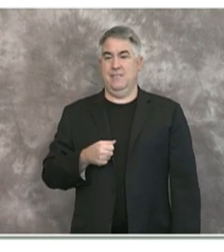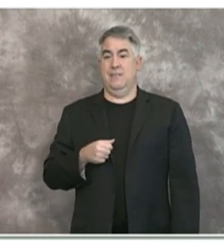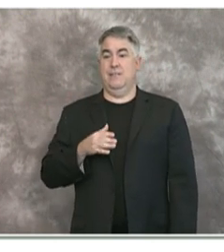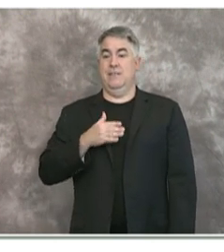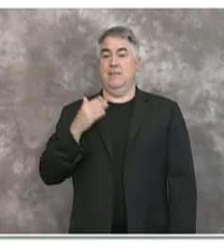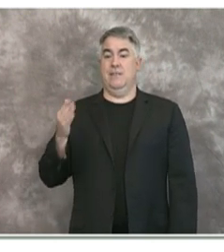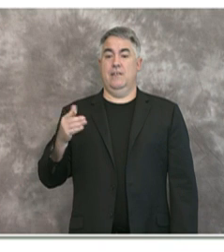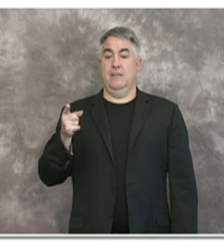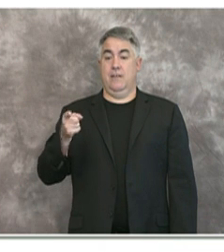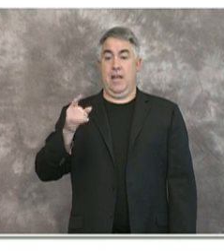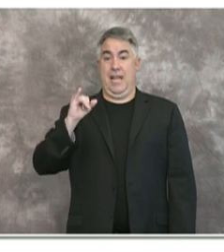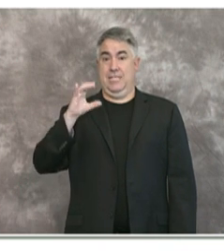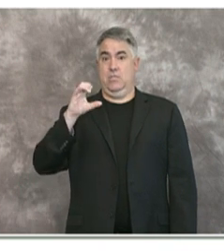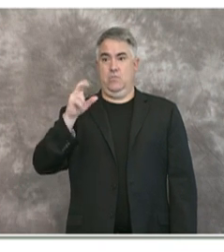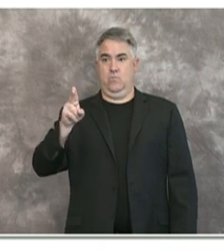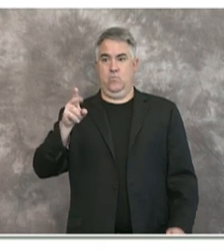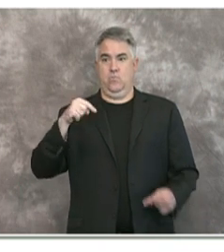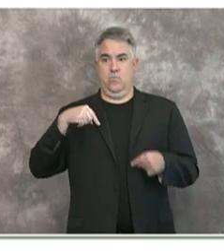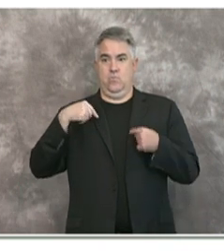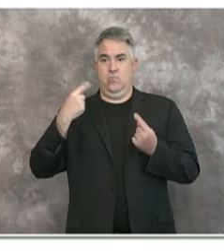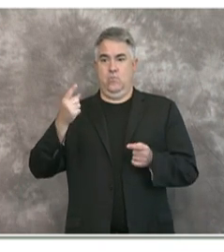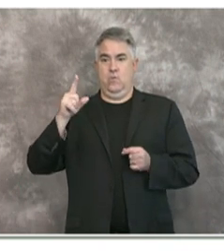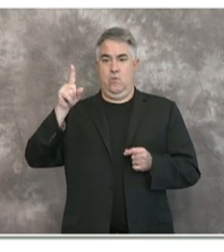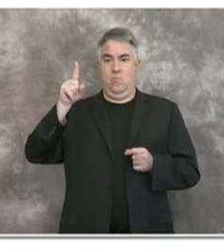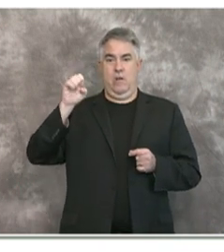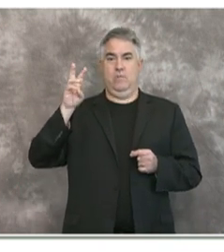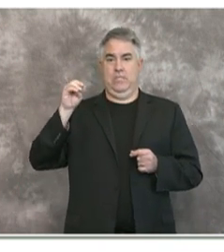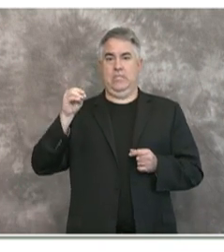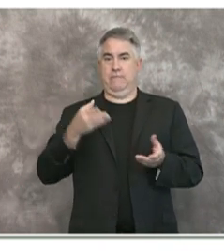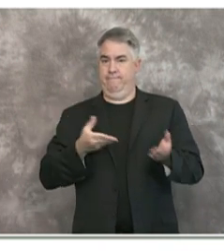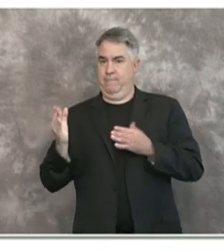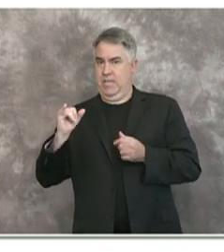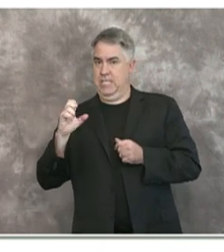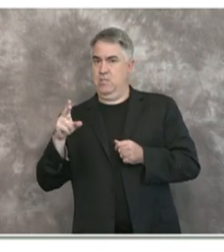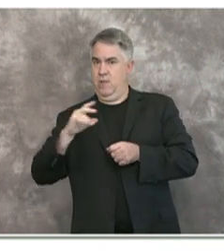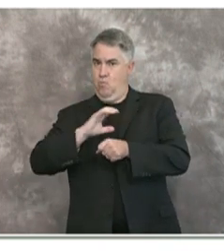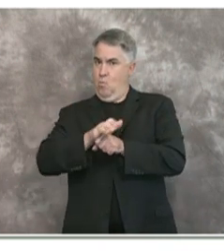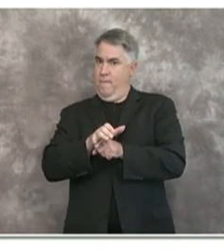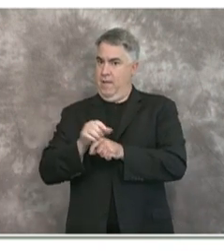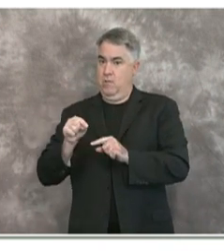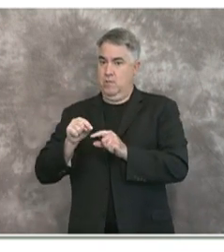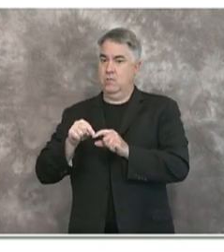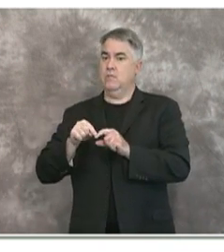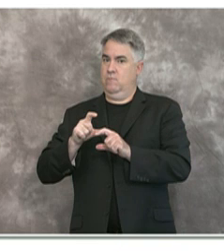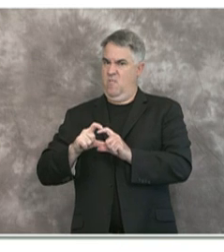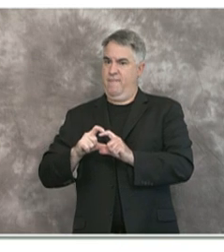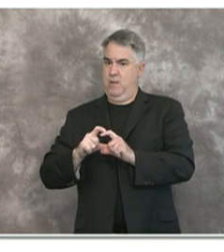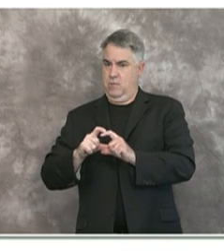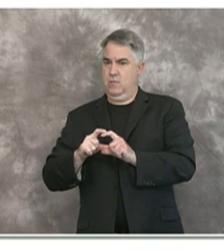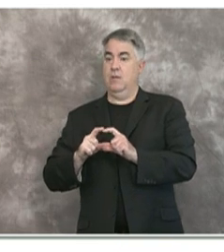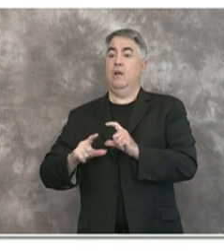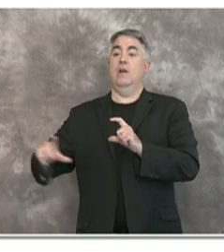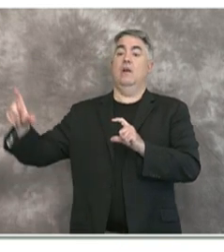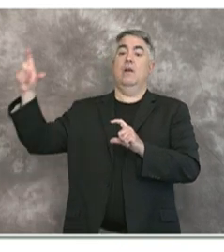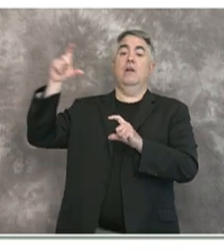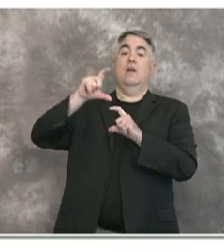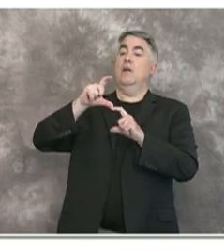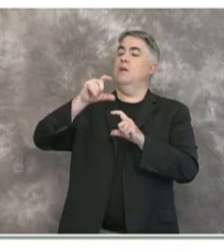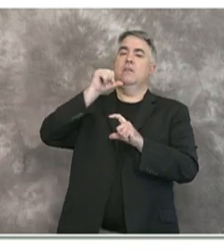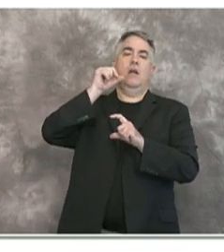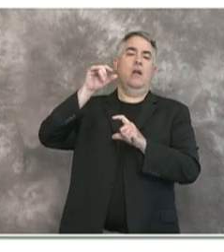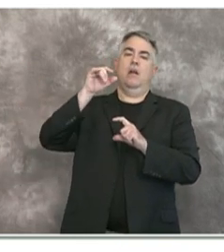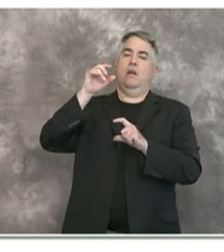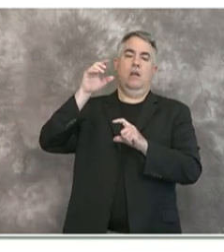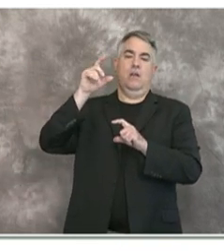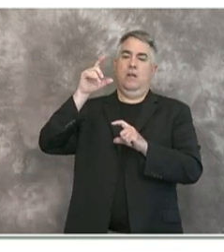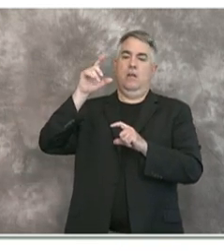one represents ICUs at 160, and then total COVID-related hospitalizations, non-ICUs there at